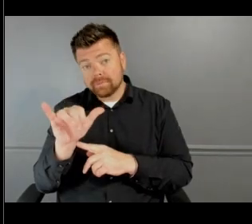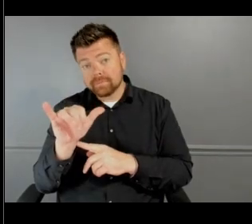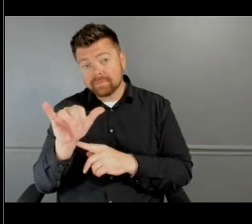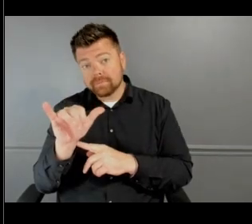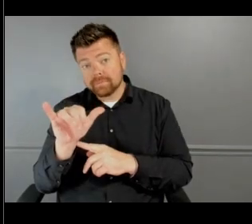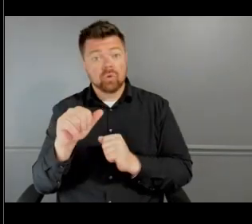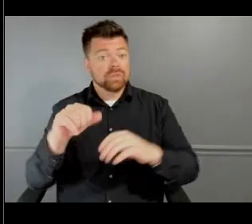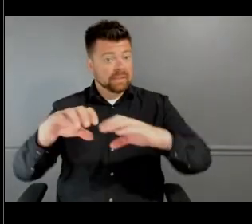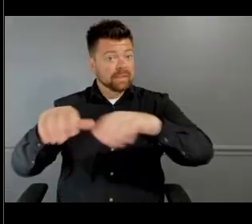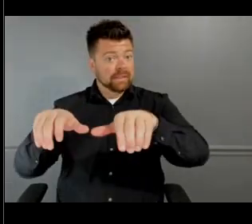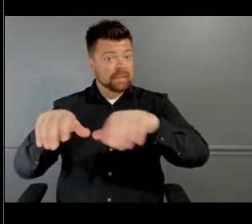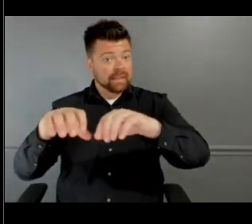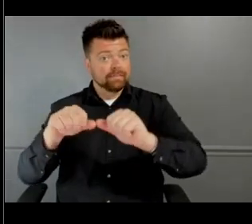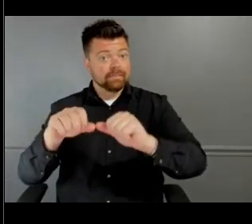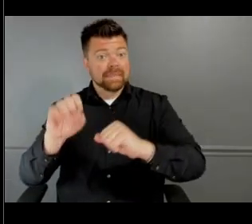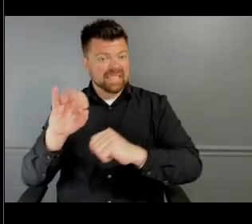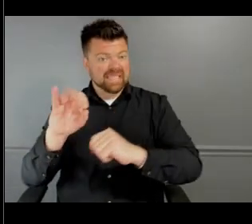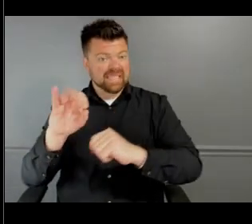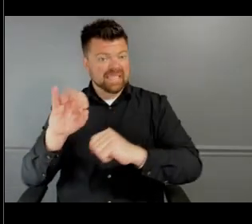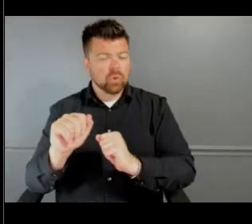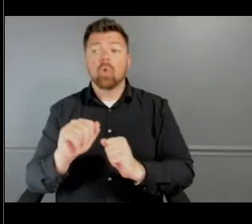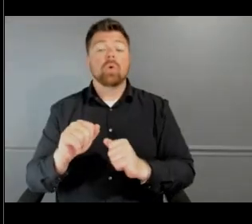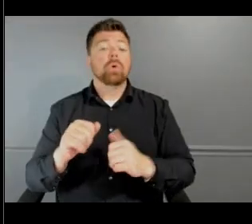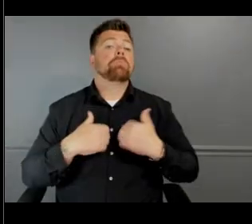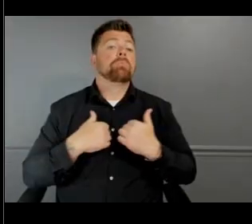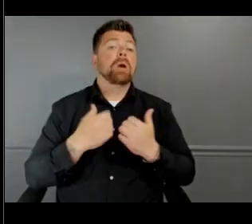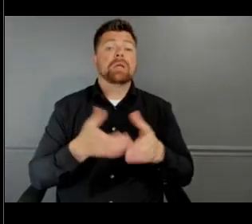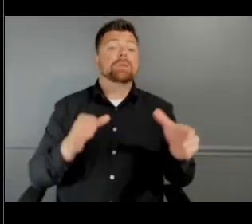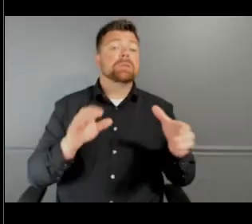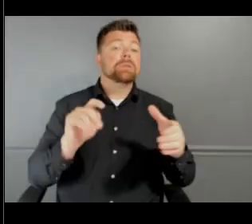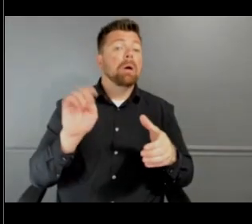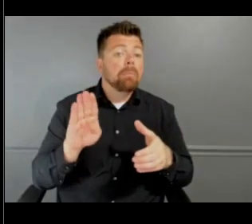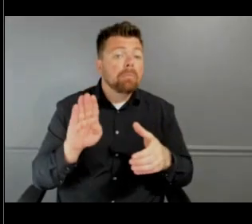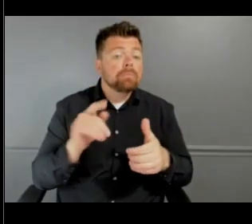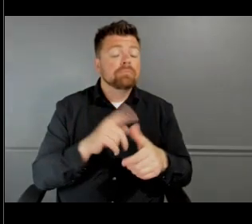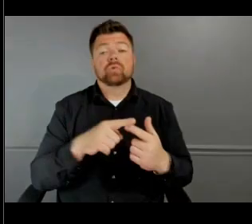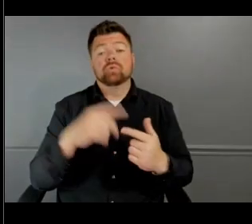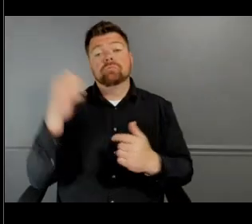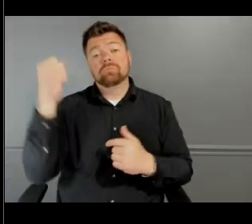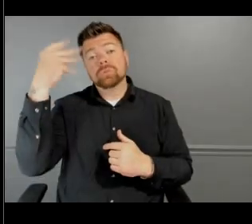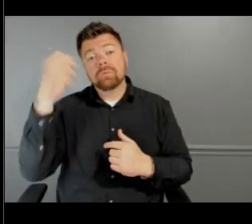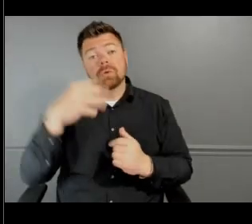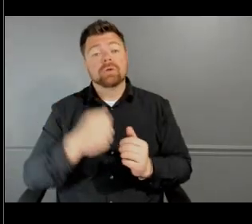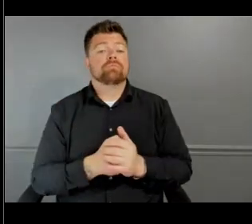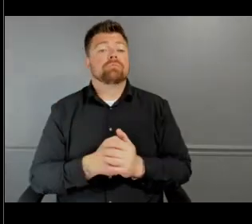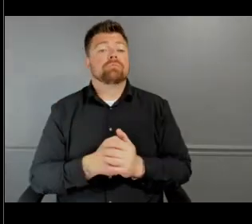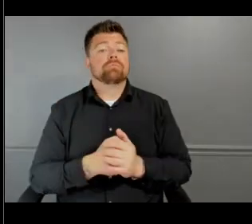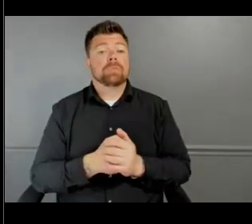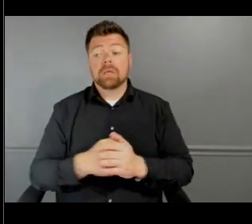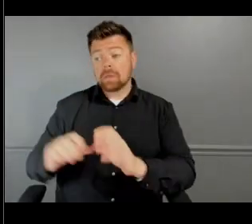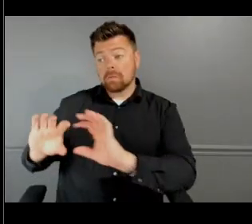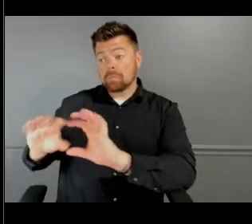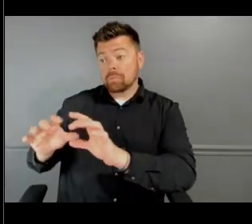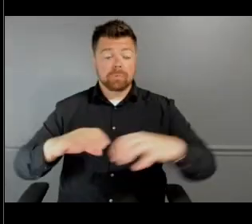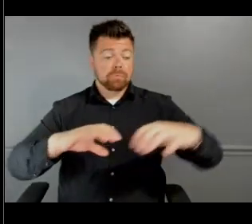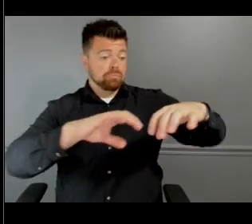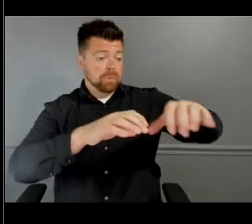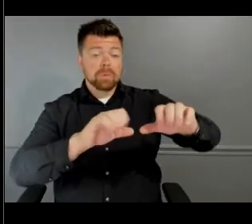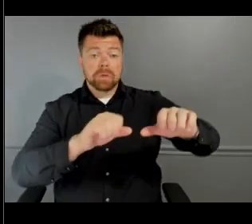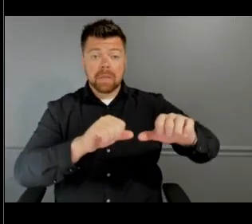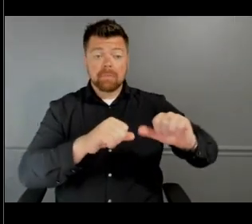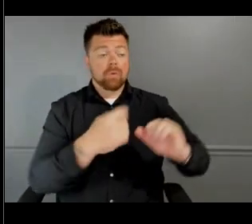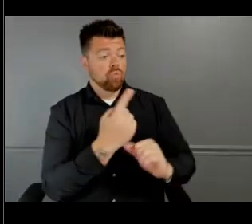sink, and a bathtub or shower. The fixtures may occur in one room or